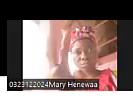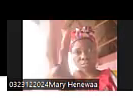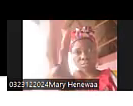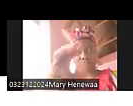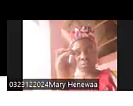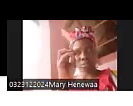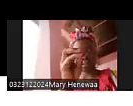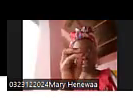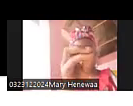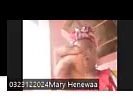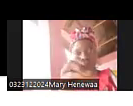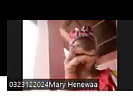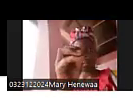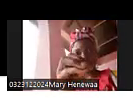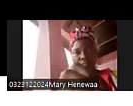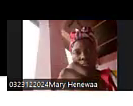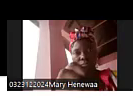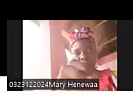O